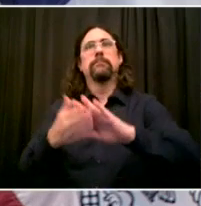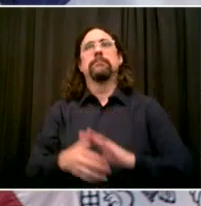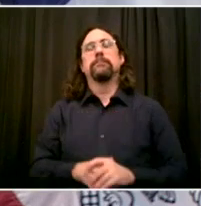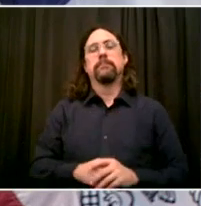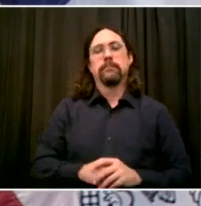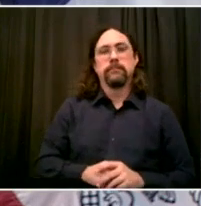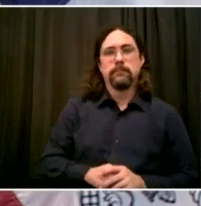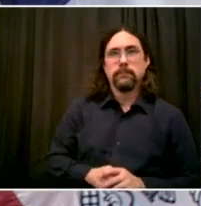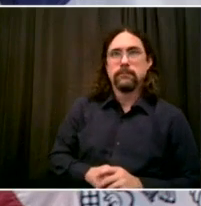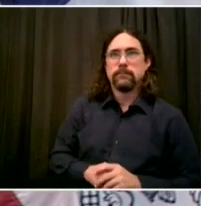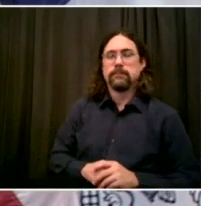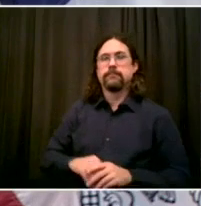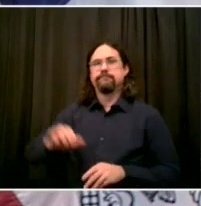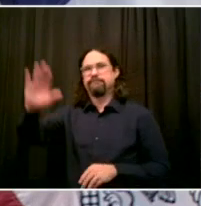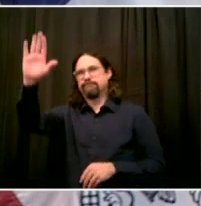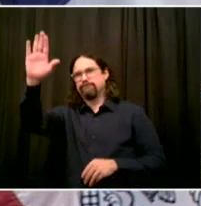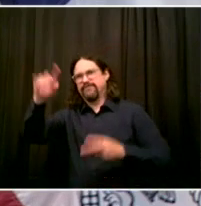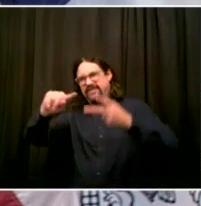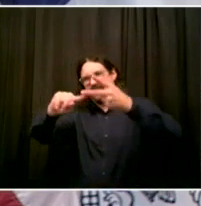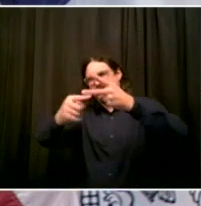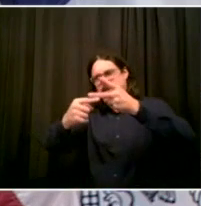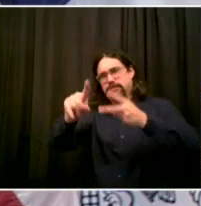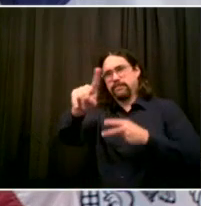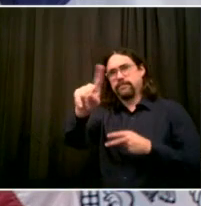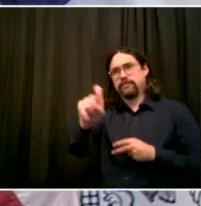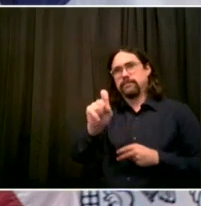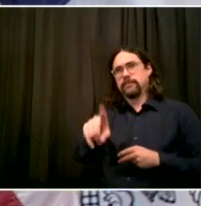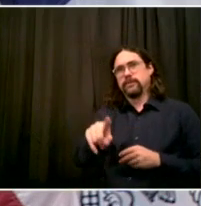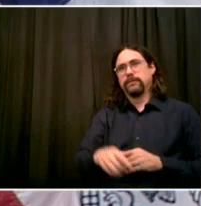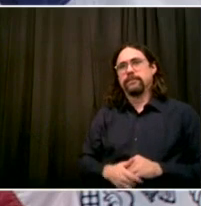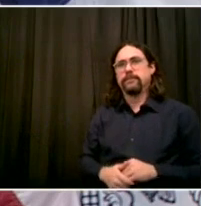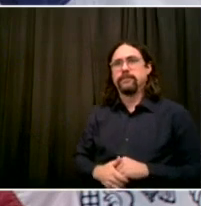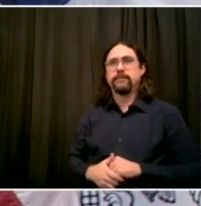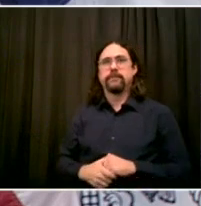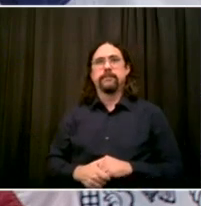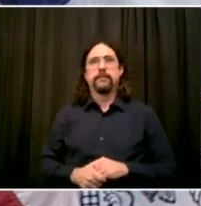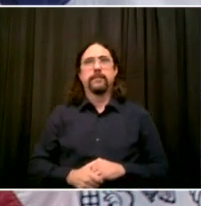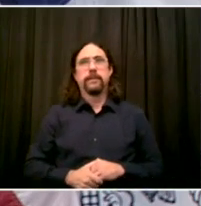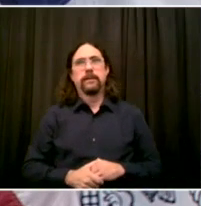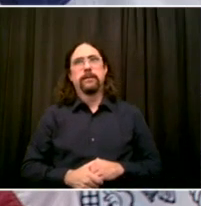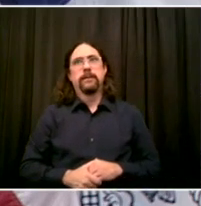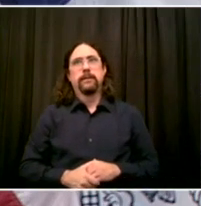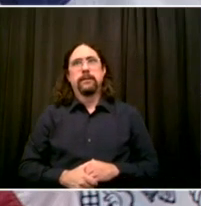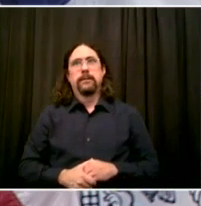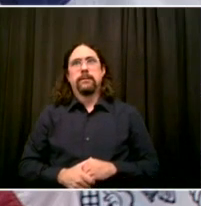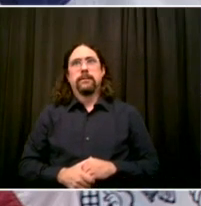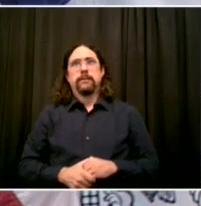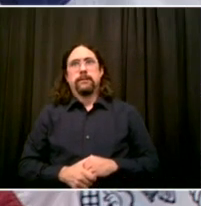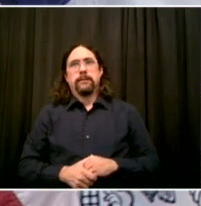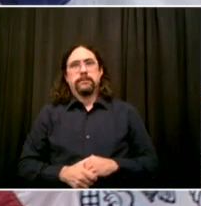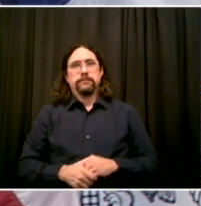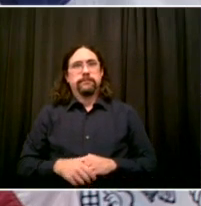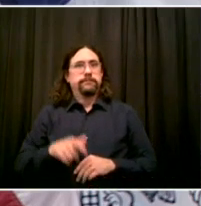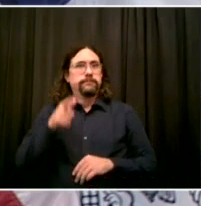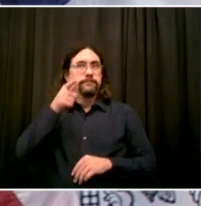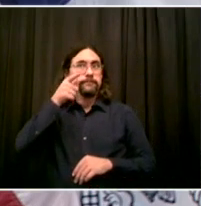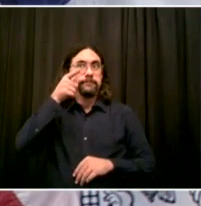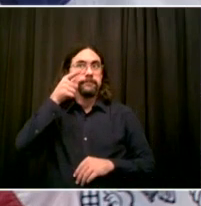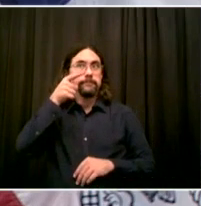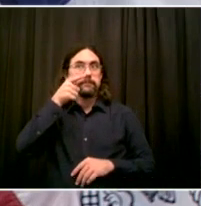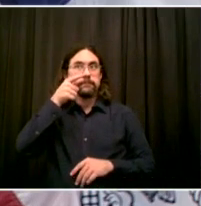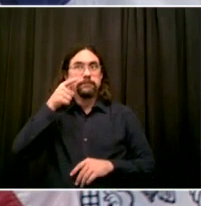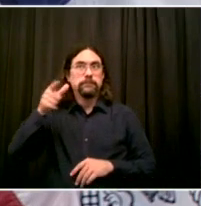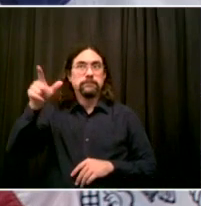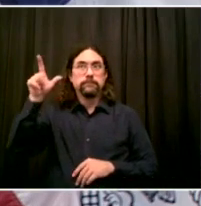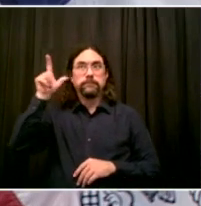in Bangladesh, killed day before yesterday, brutally in Manhattan. His name is Fahim. Do you have any